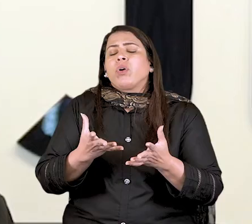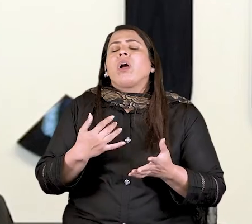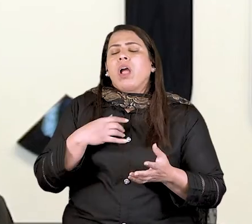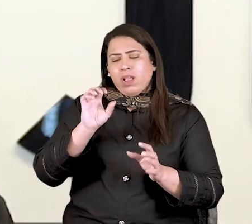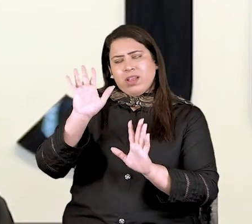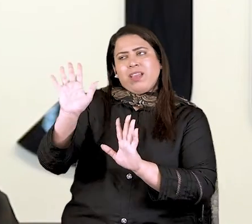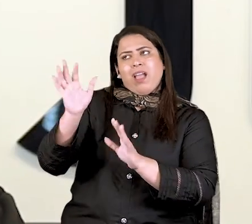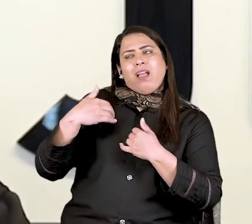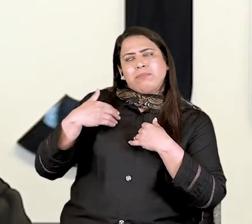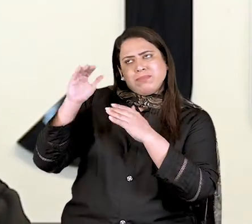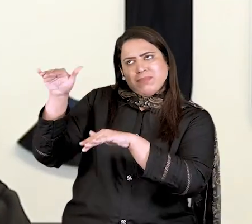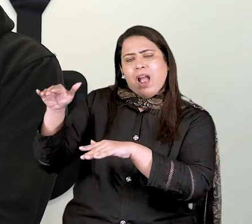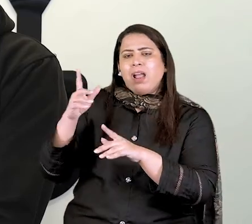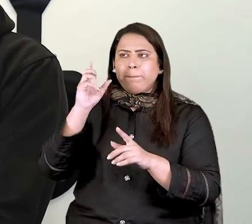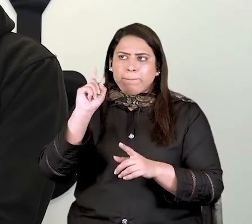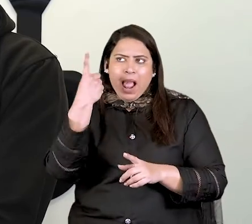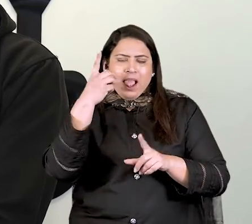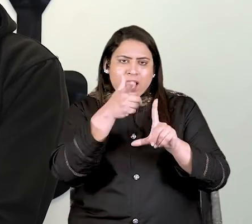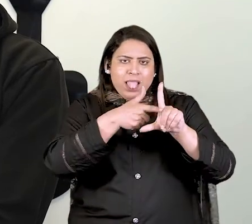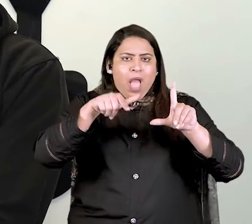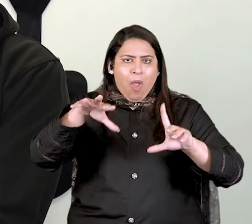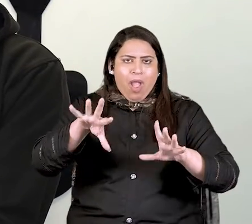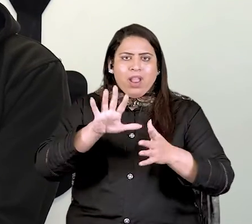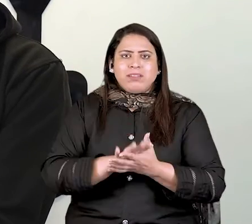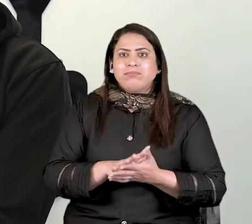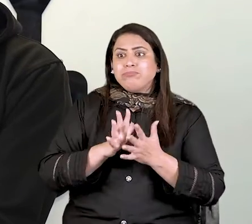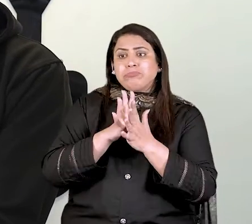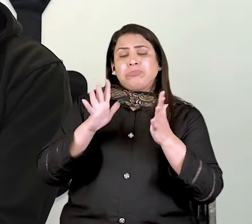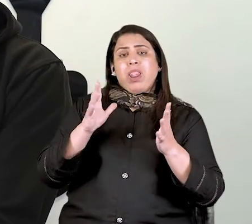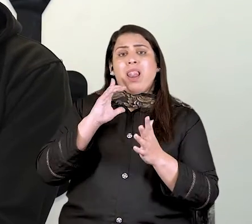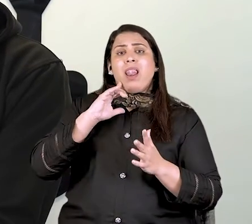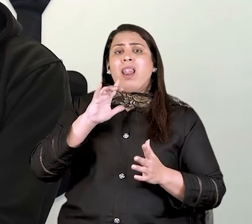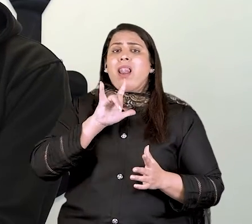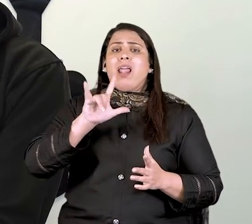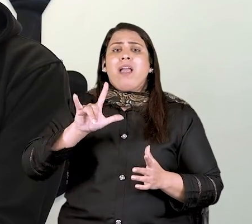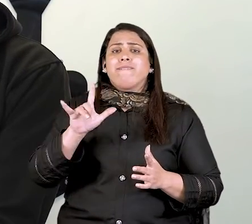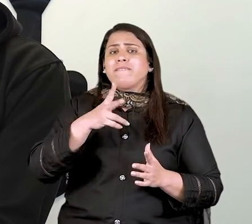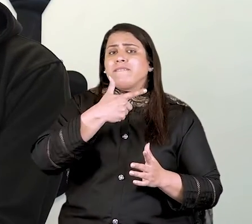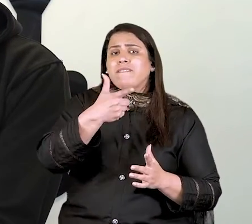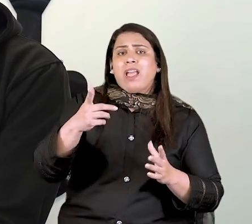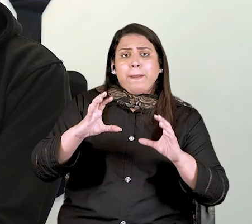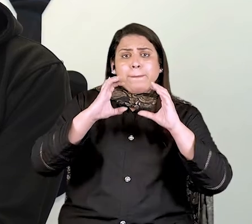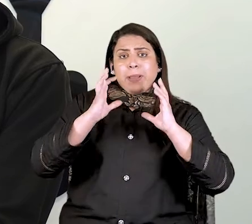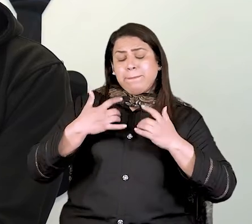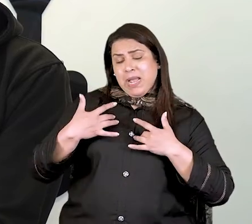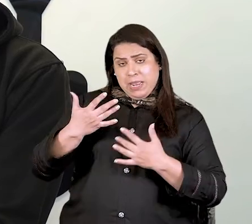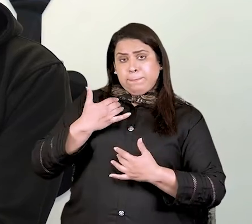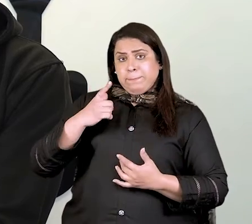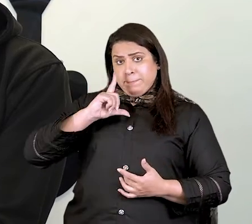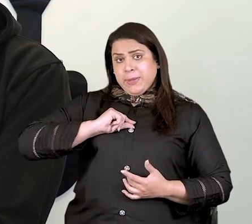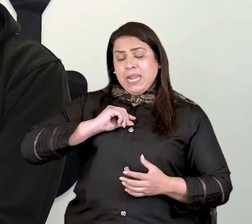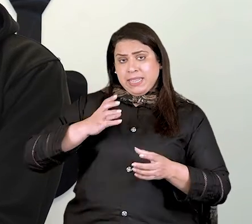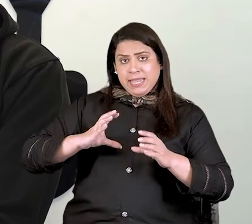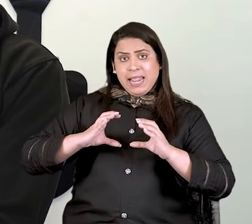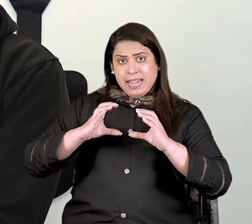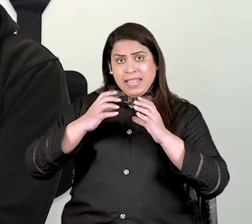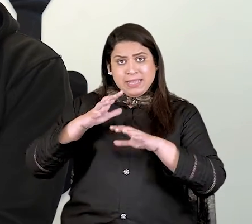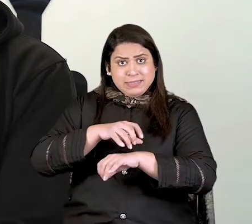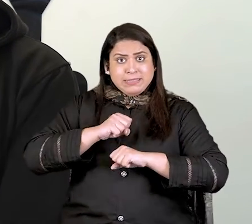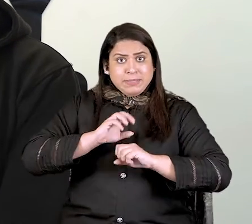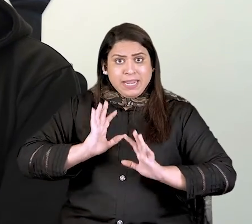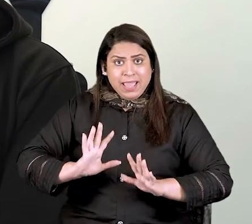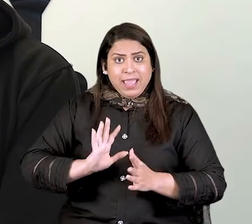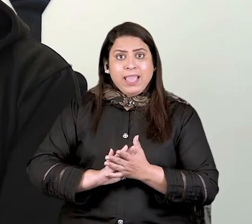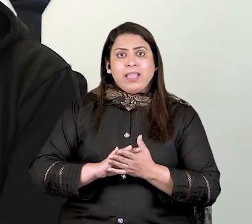Yeah. And we're coming. No, BRIM came in with a bang and it's so loved. I tell you that with my personal